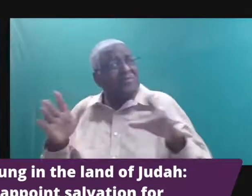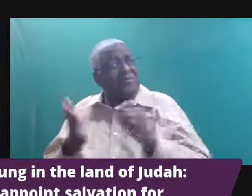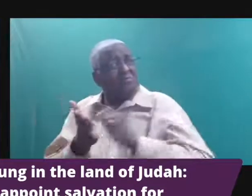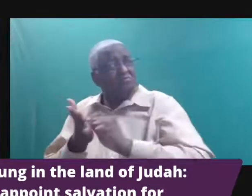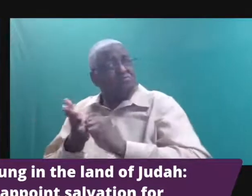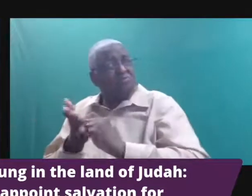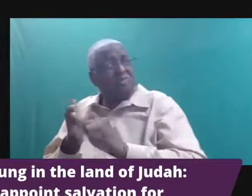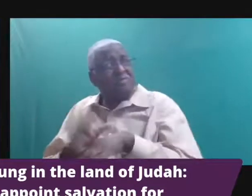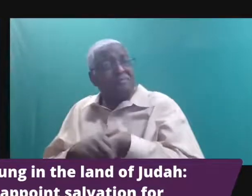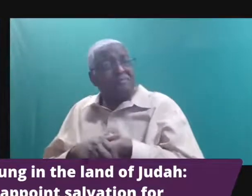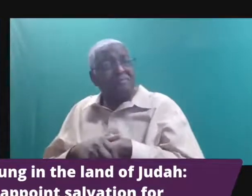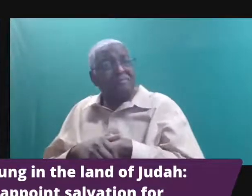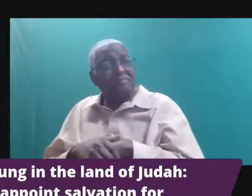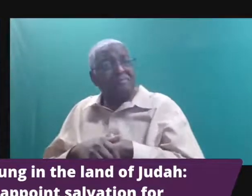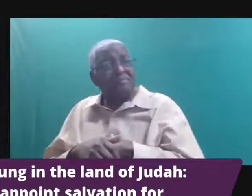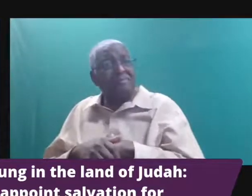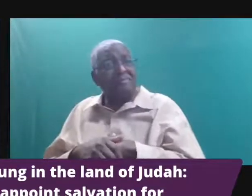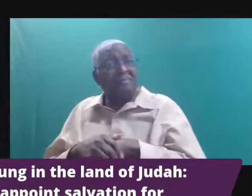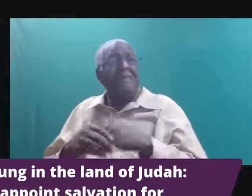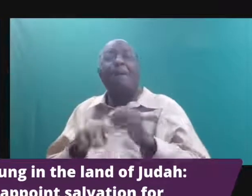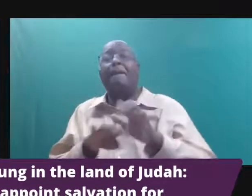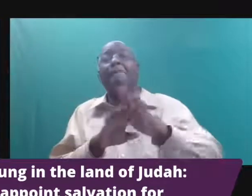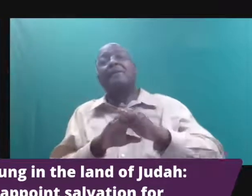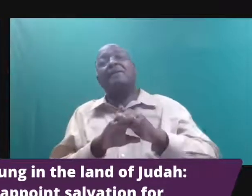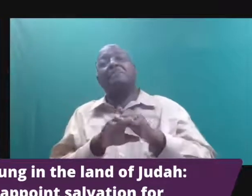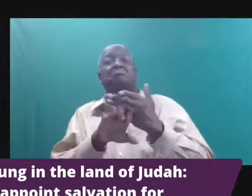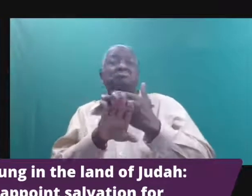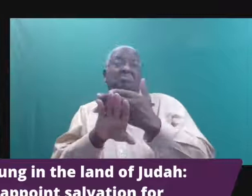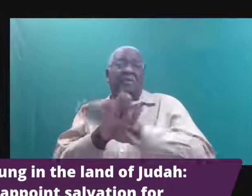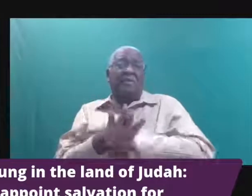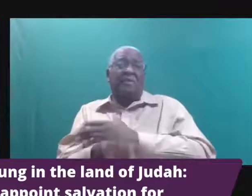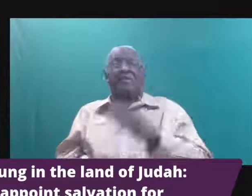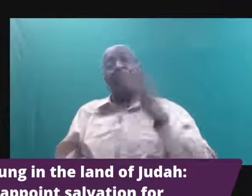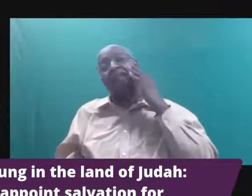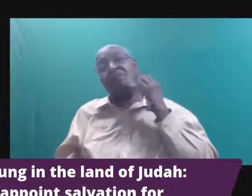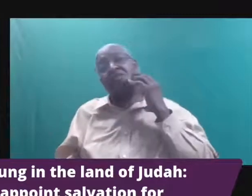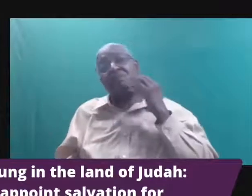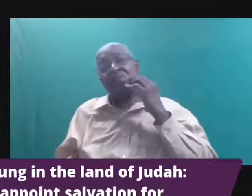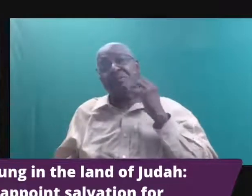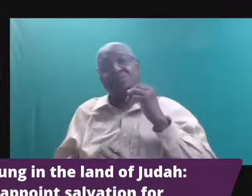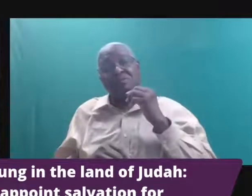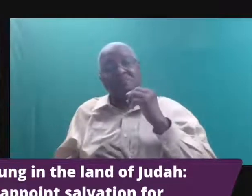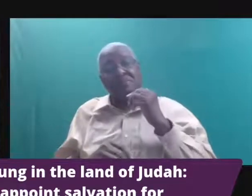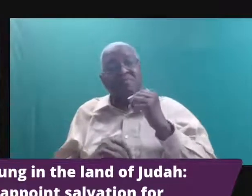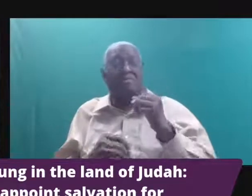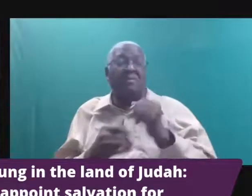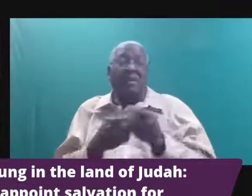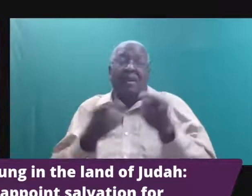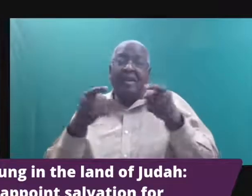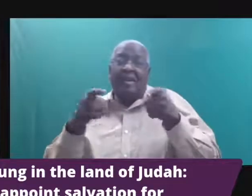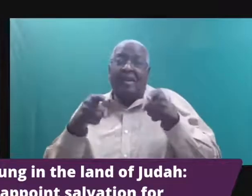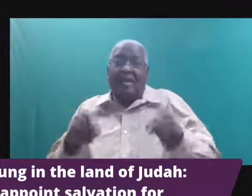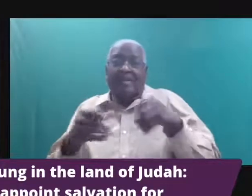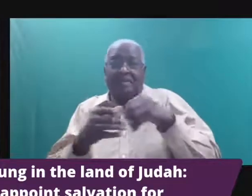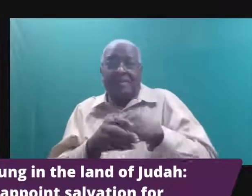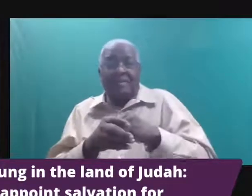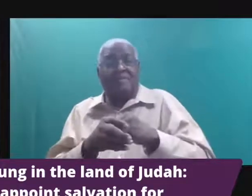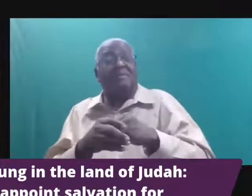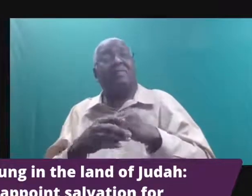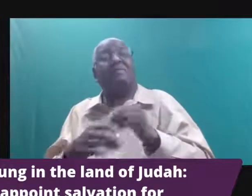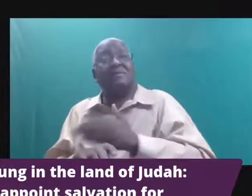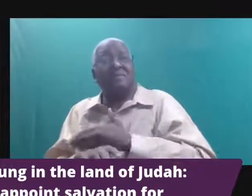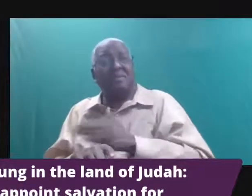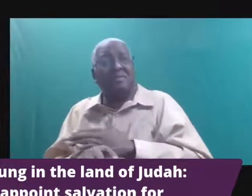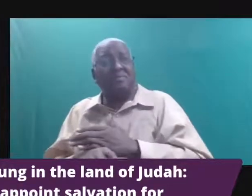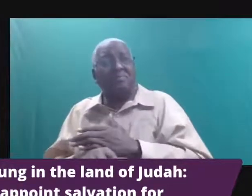Okay. Which means even before they experience the fulfillment of what happens in the song, they have